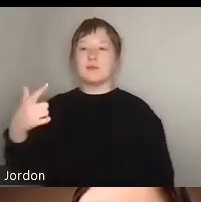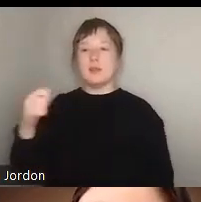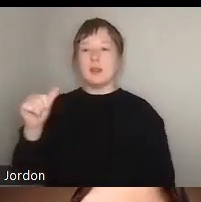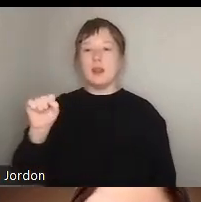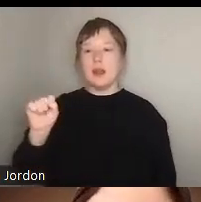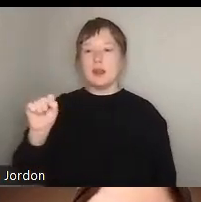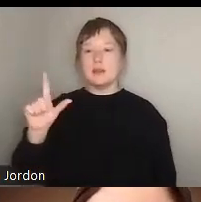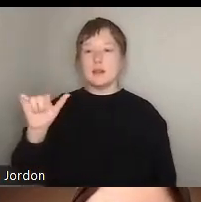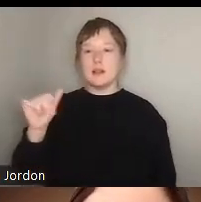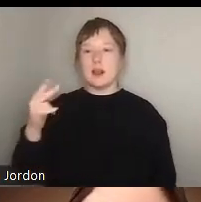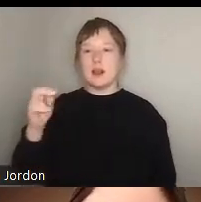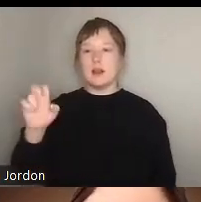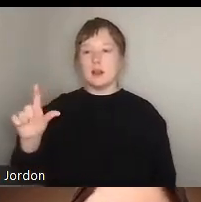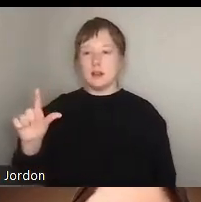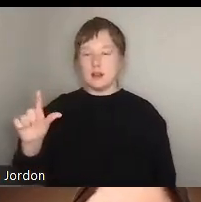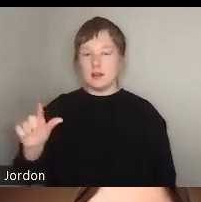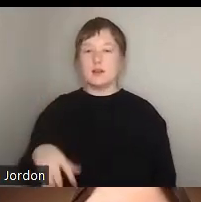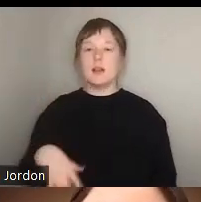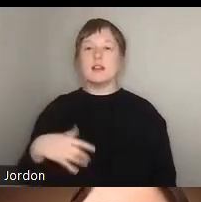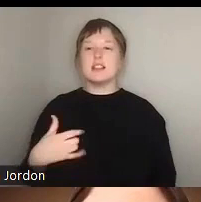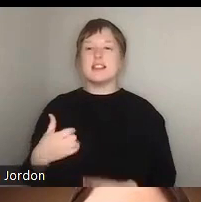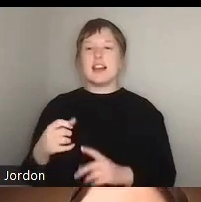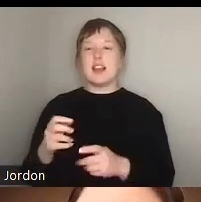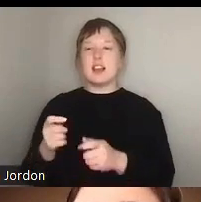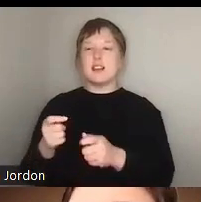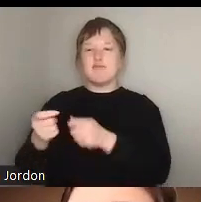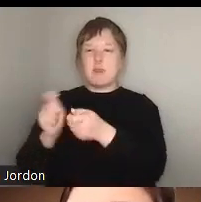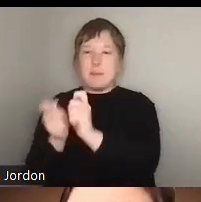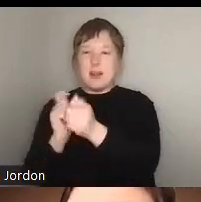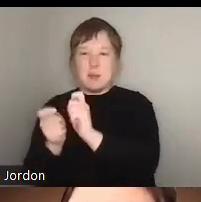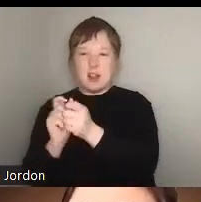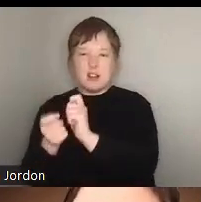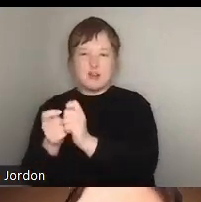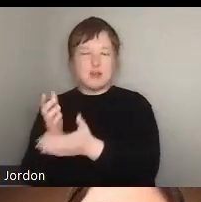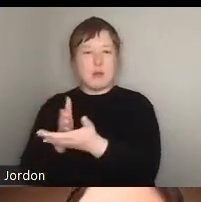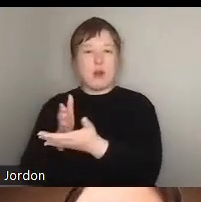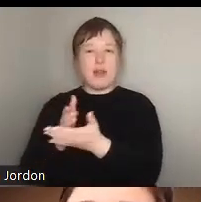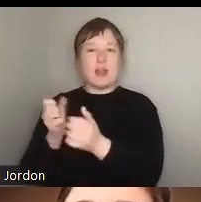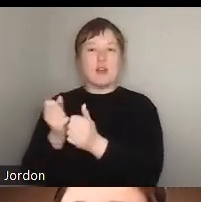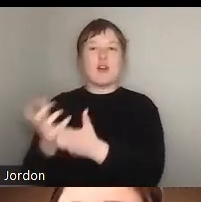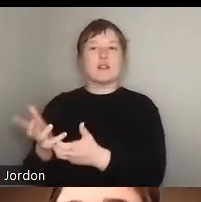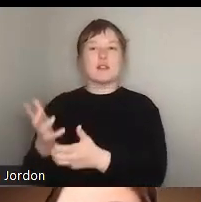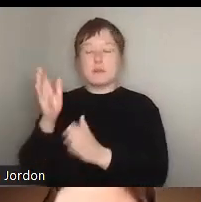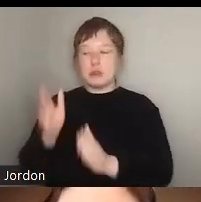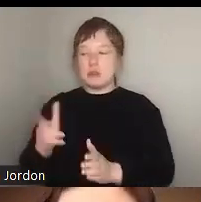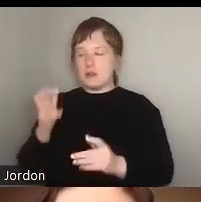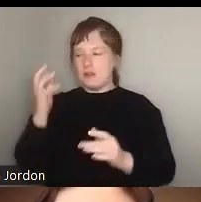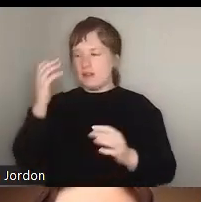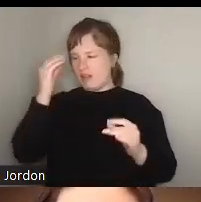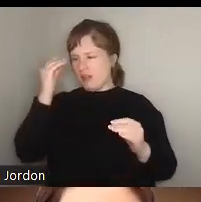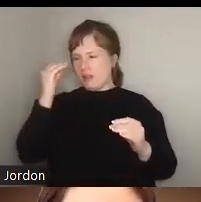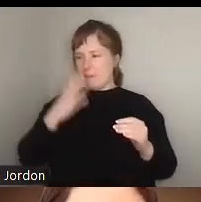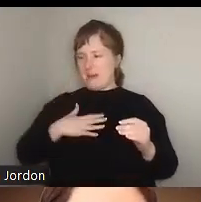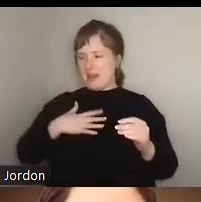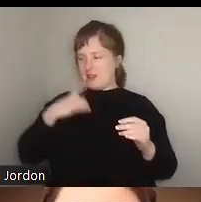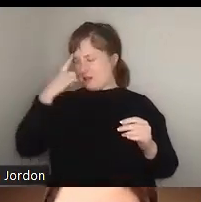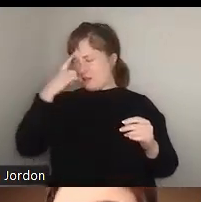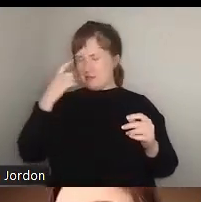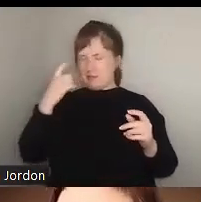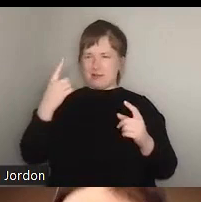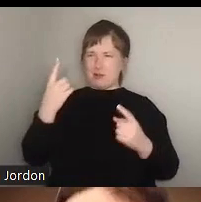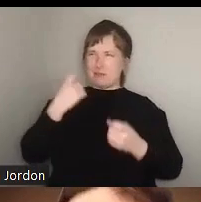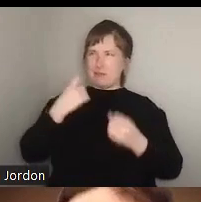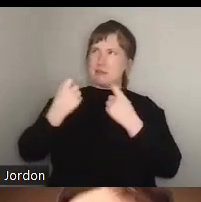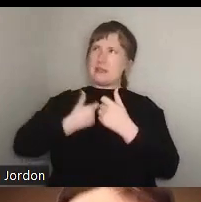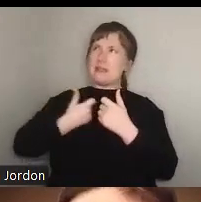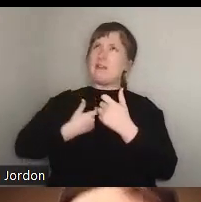this manipulation piece that is essentially being done in a way that makes that person question their own sanity in a way. They begin to